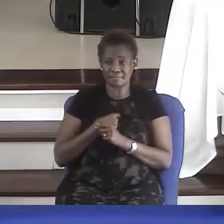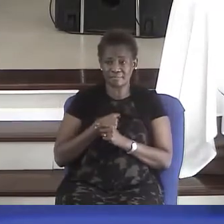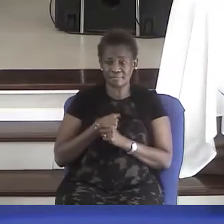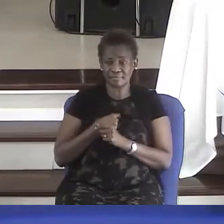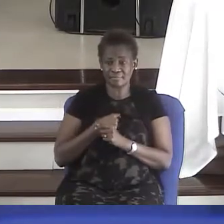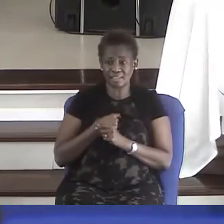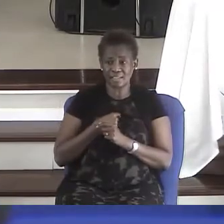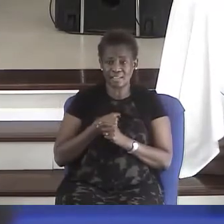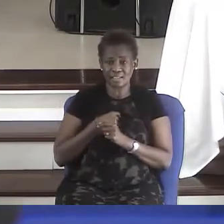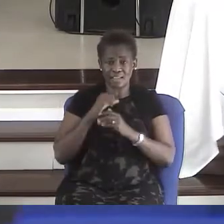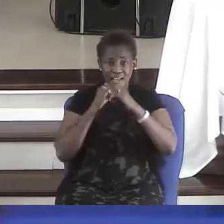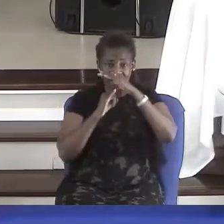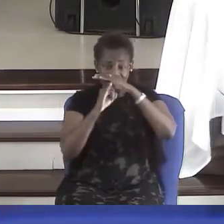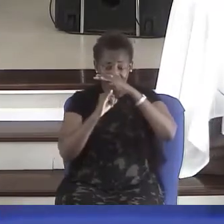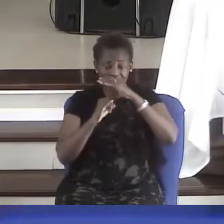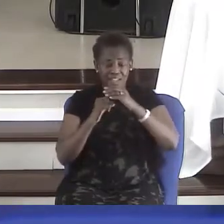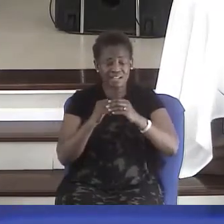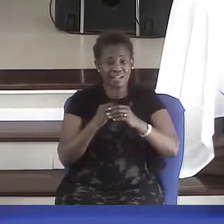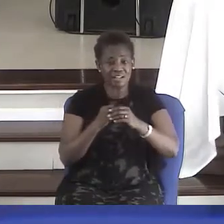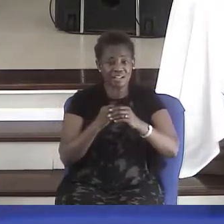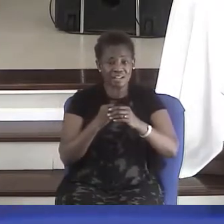chief shepherd came to earth.